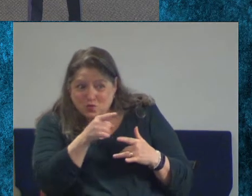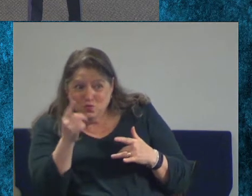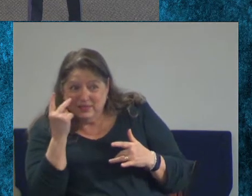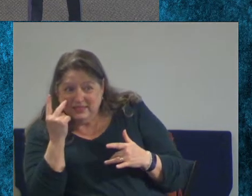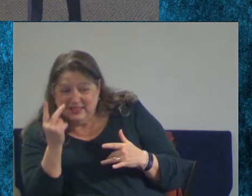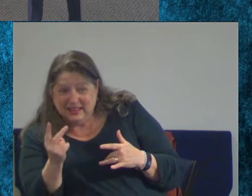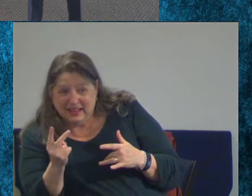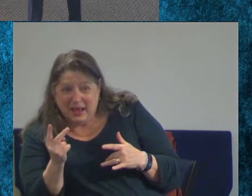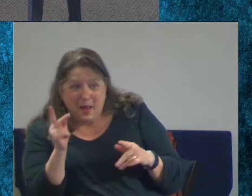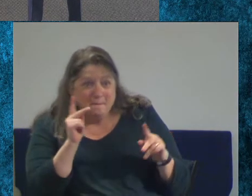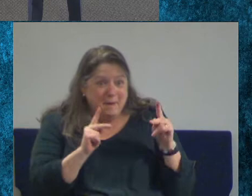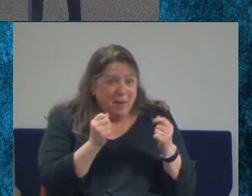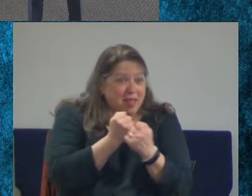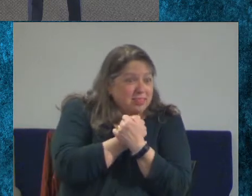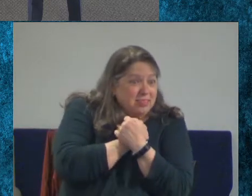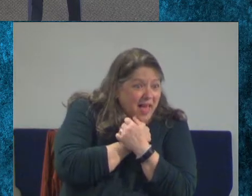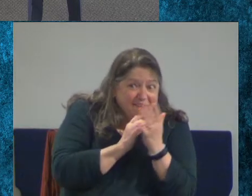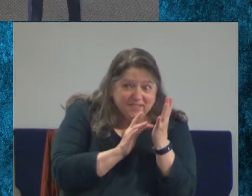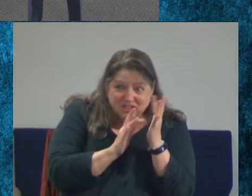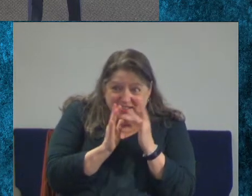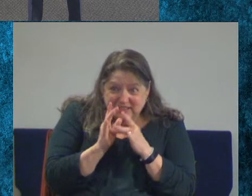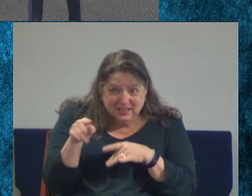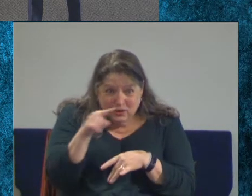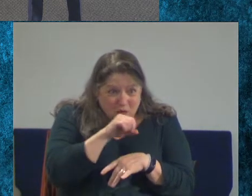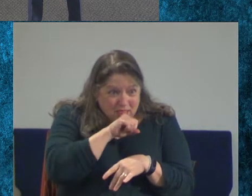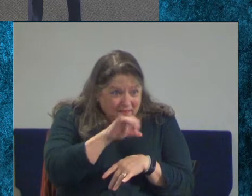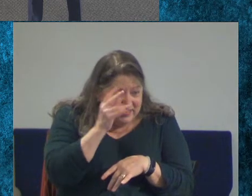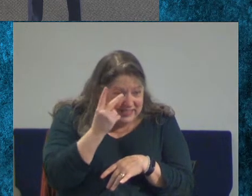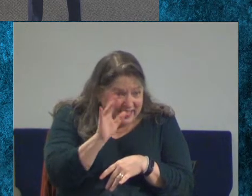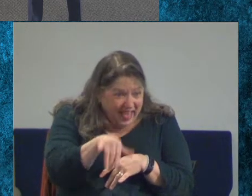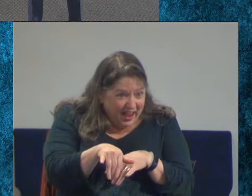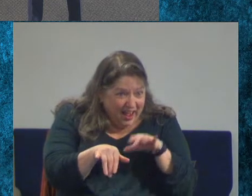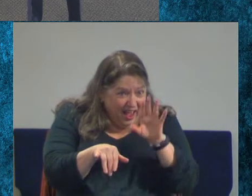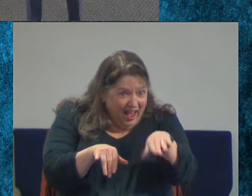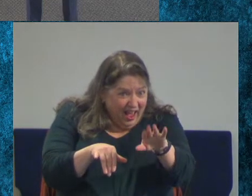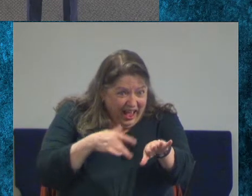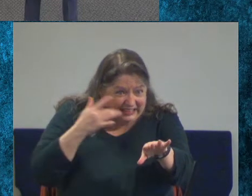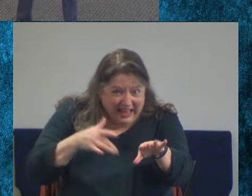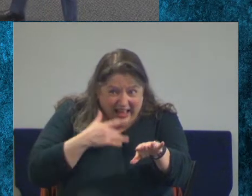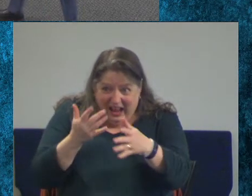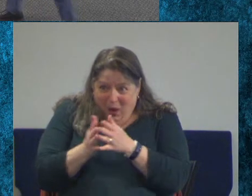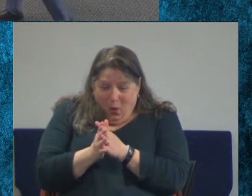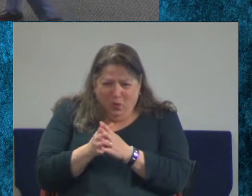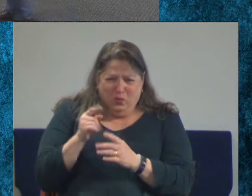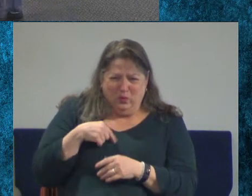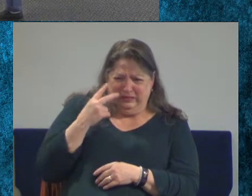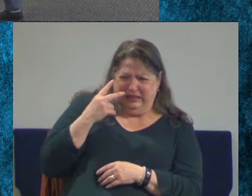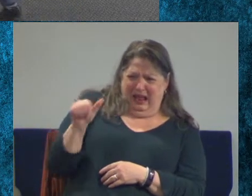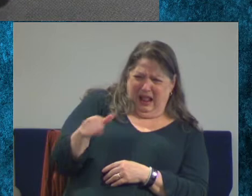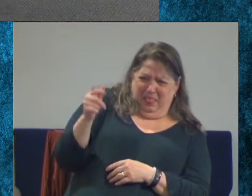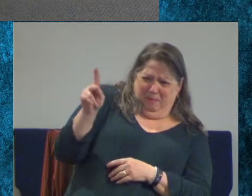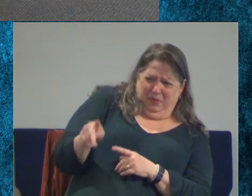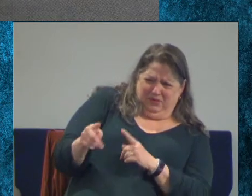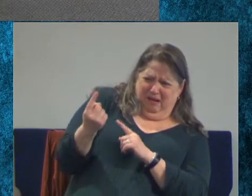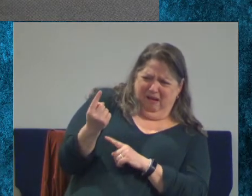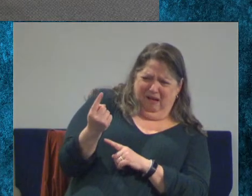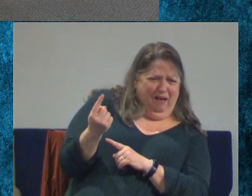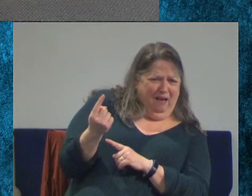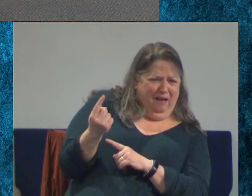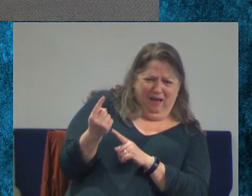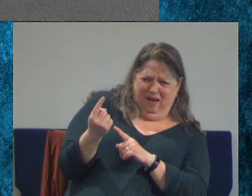women that are in love with Jesus? Doesn't it excite you? Does it get you excited when you see someone not just